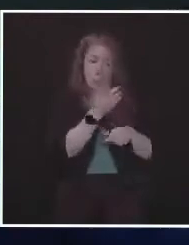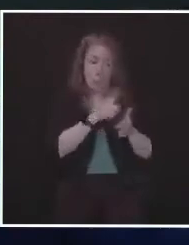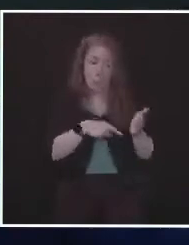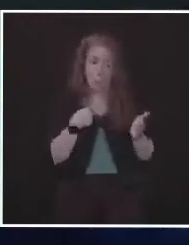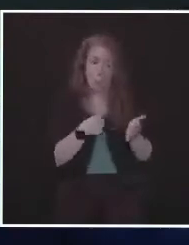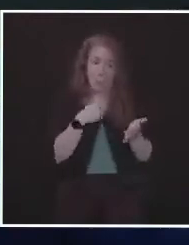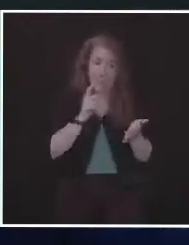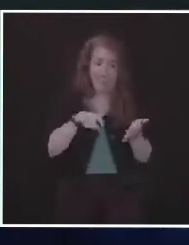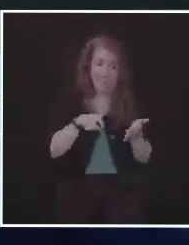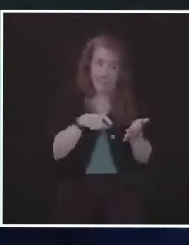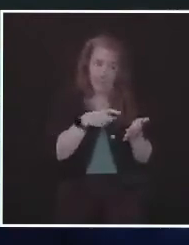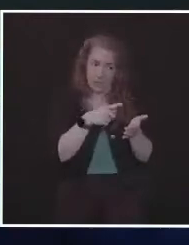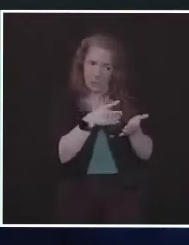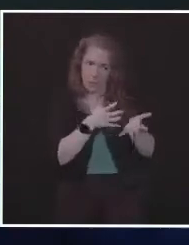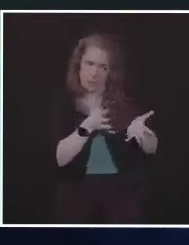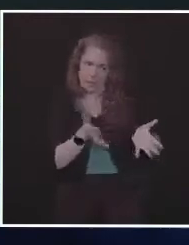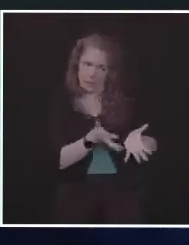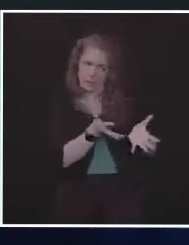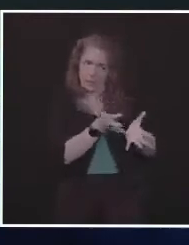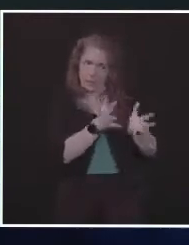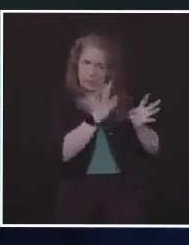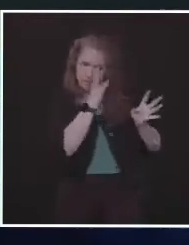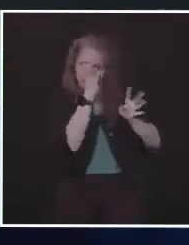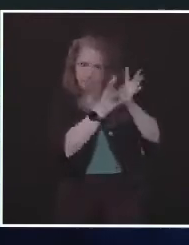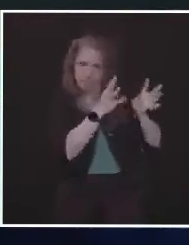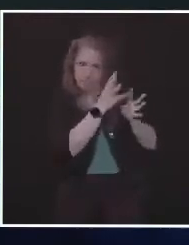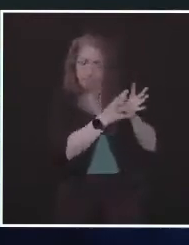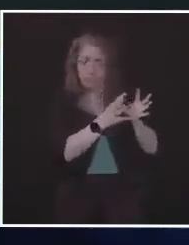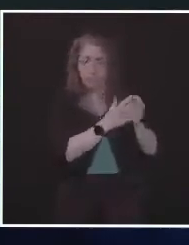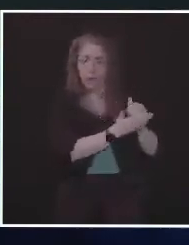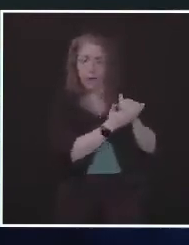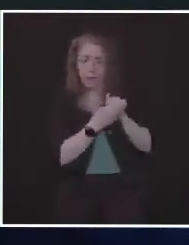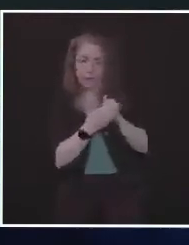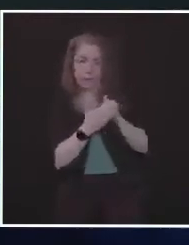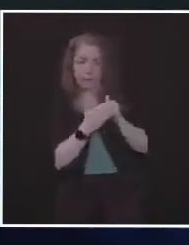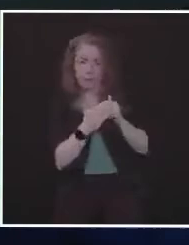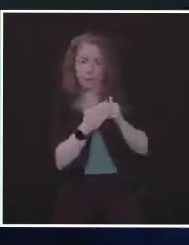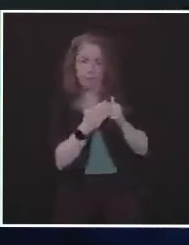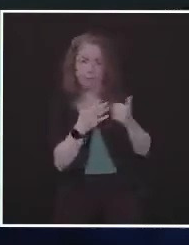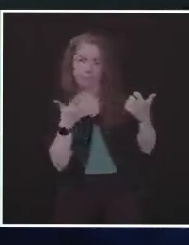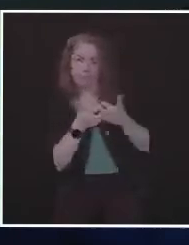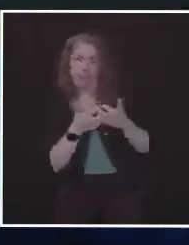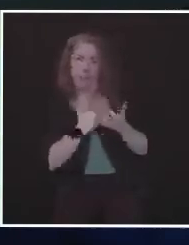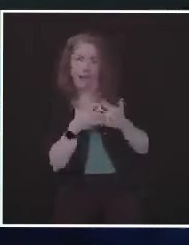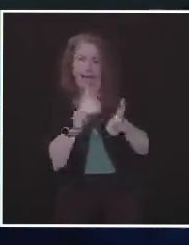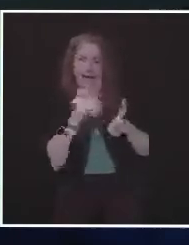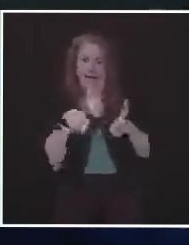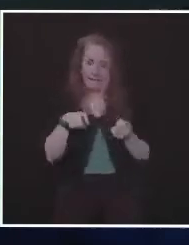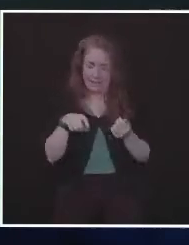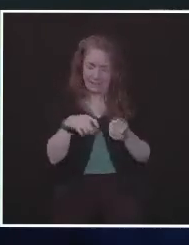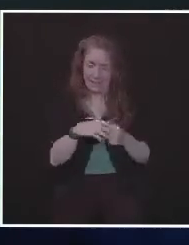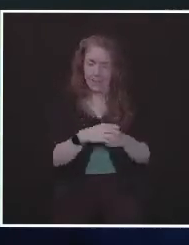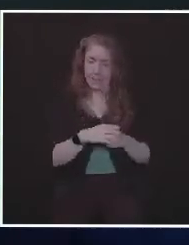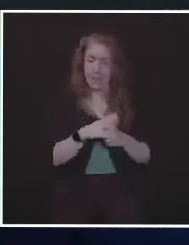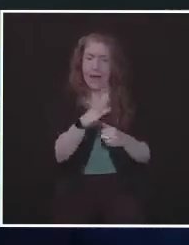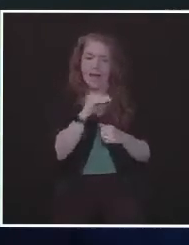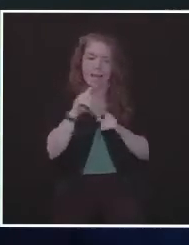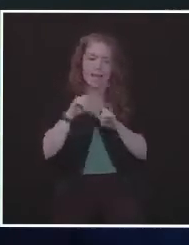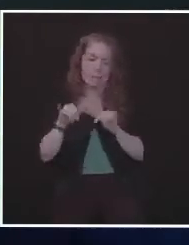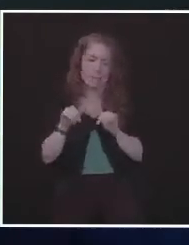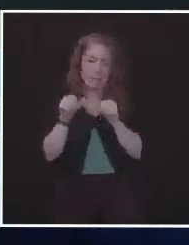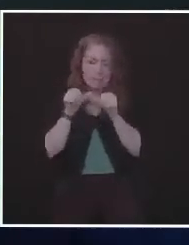coming up with unique ways to be able to meet those needs, and at the same time furthering our goals for